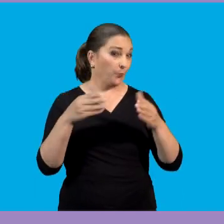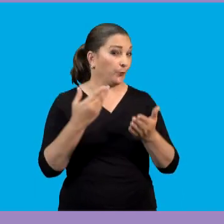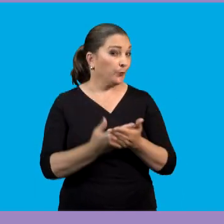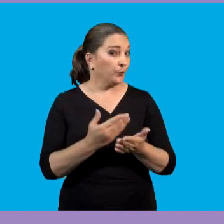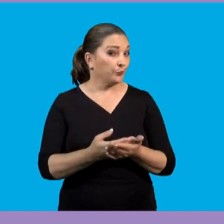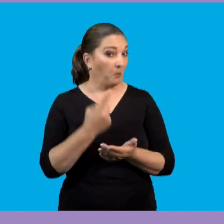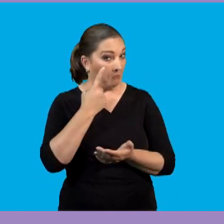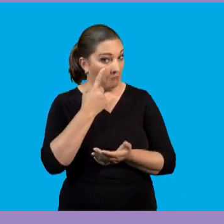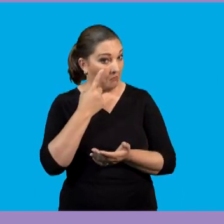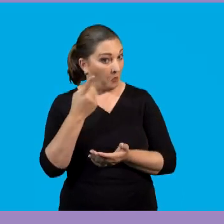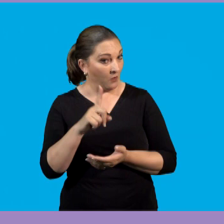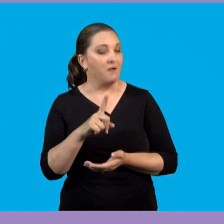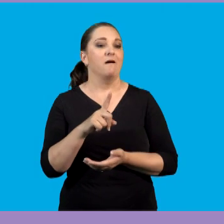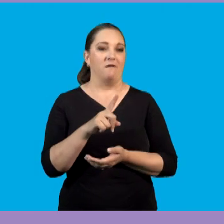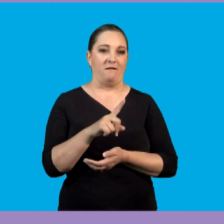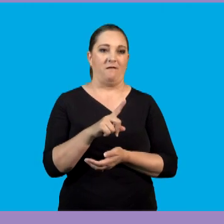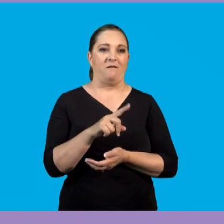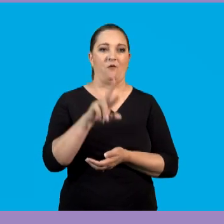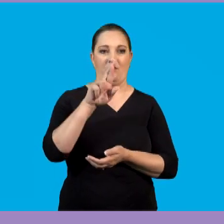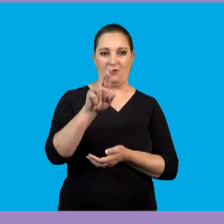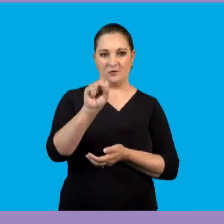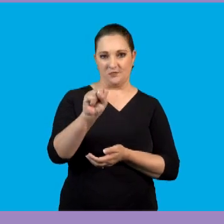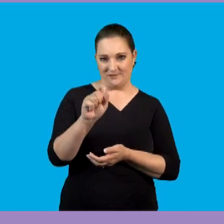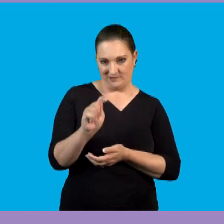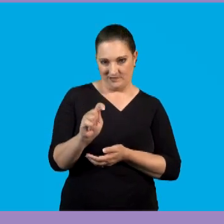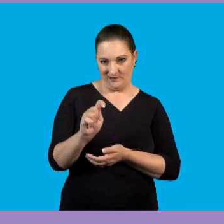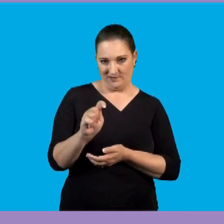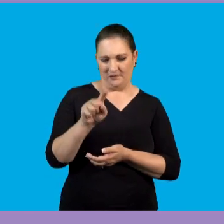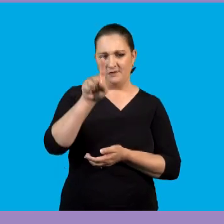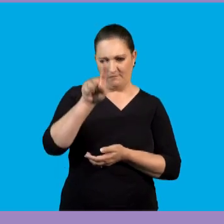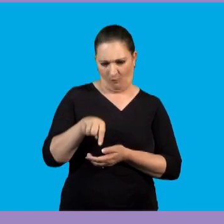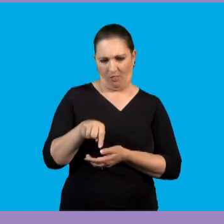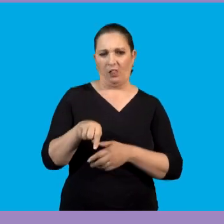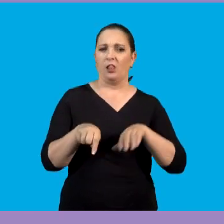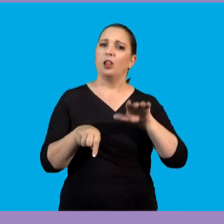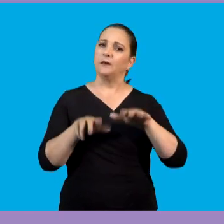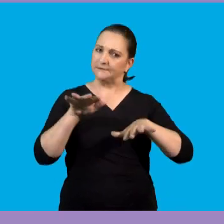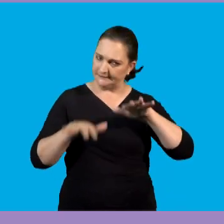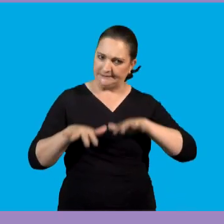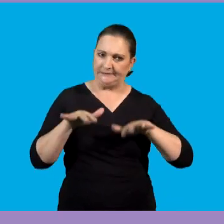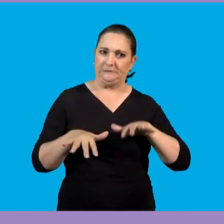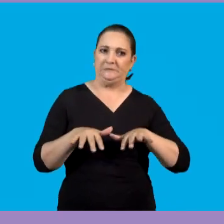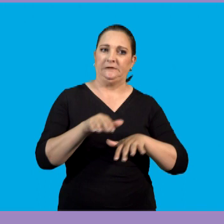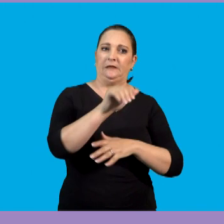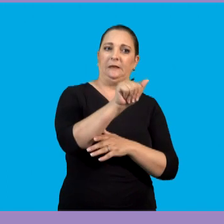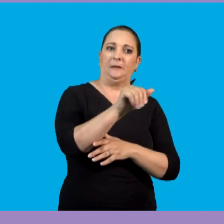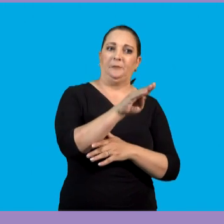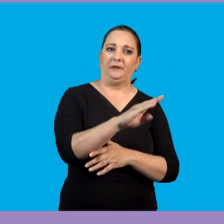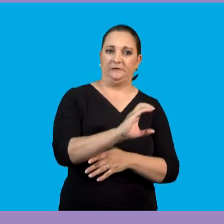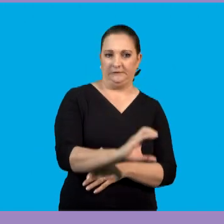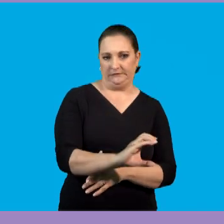now proven that triangle RST is indeed similar to